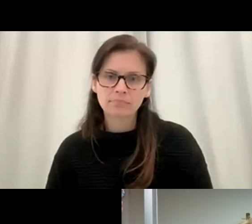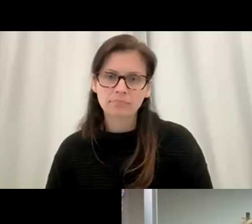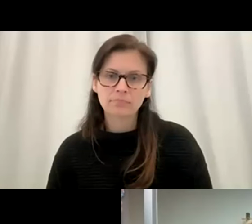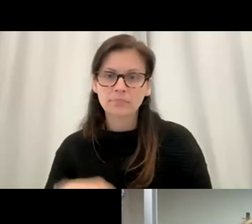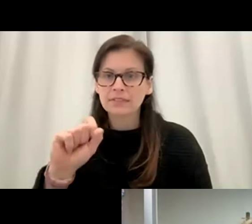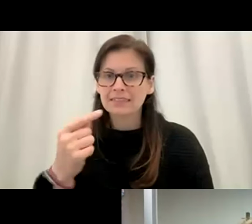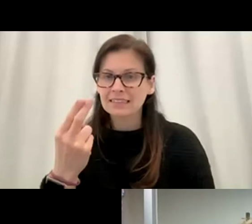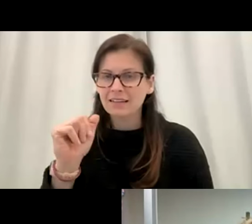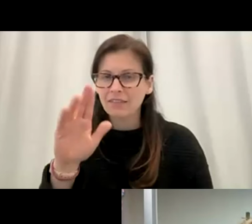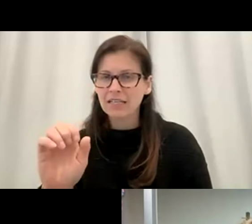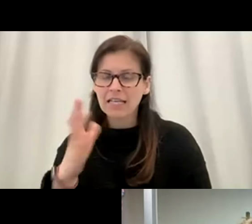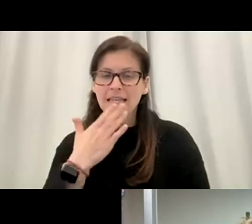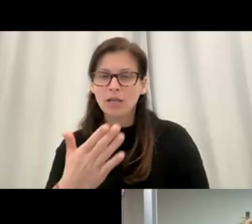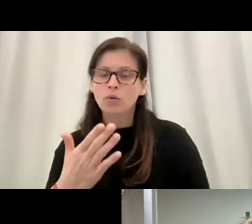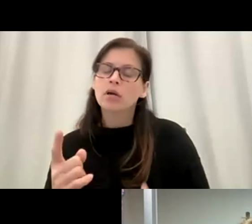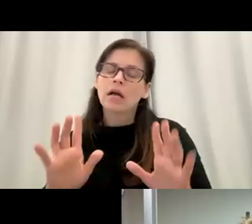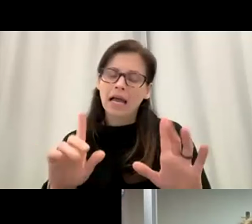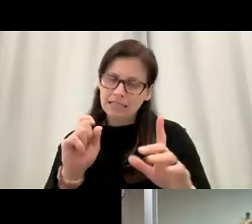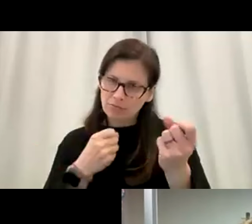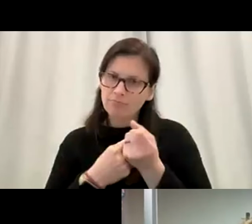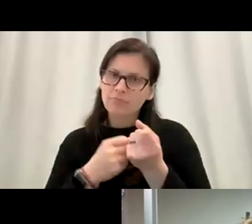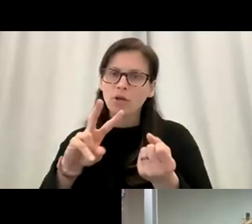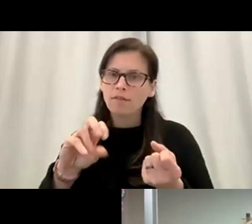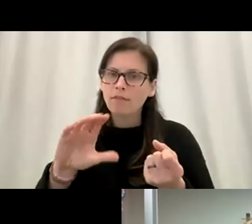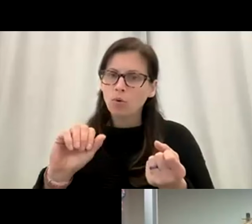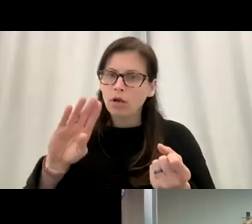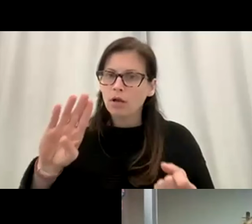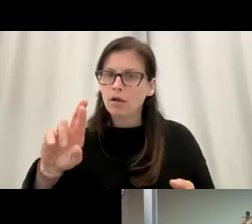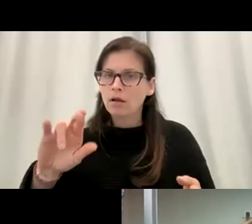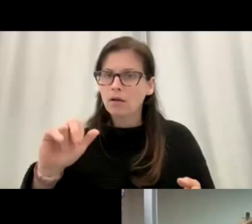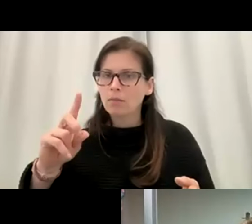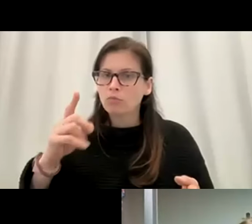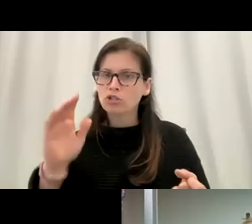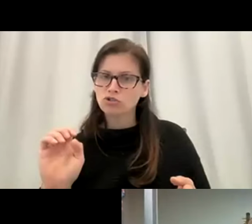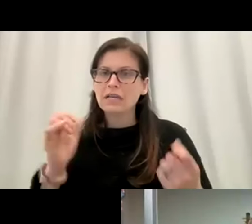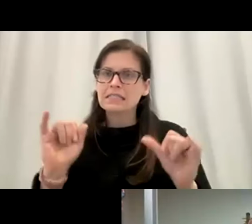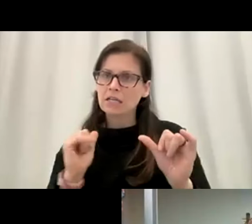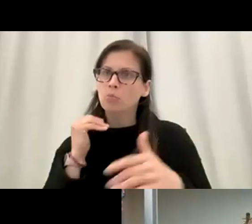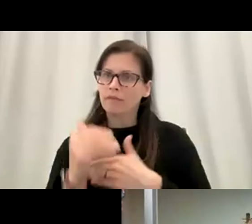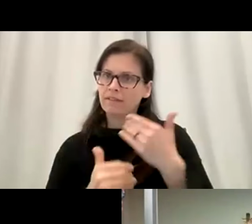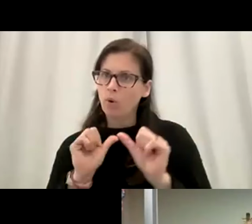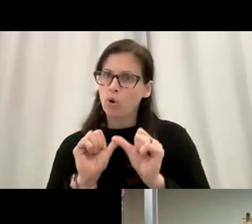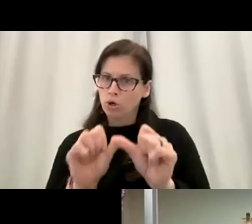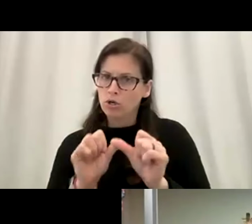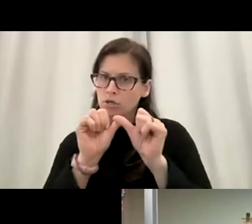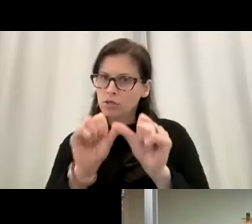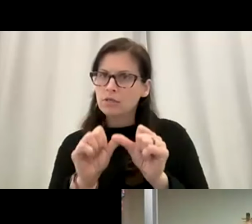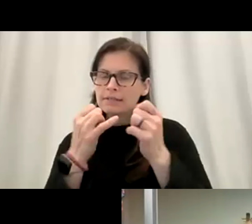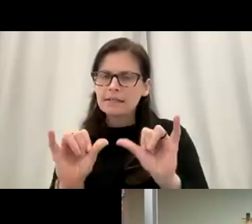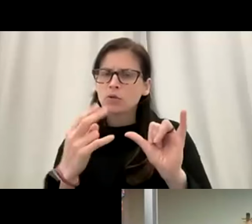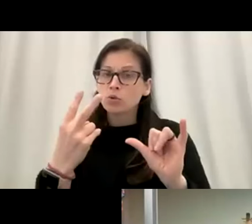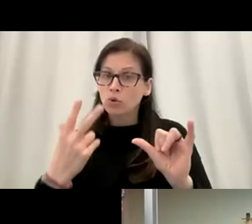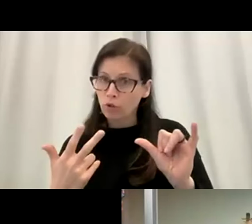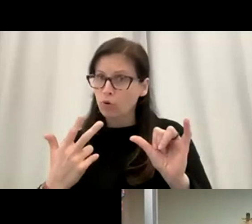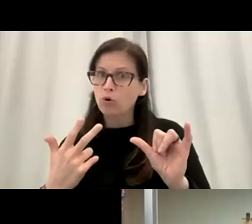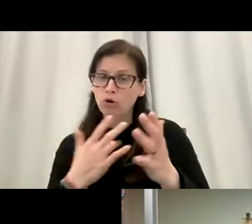Thank you all. And I'd be remiss if I didn't plug the VOCA Bridge is very much still moving forward. We are 2/3 of the